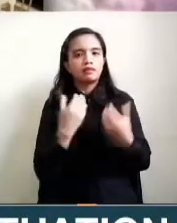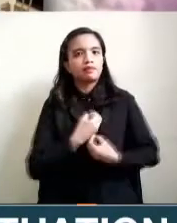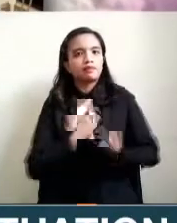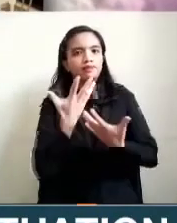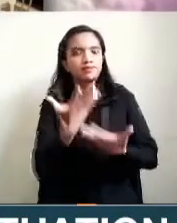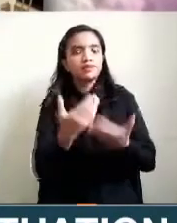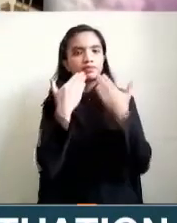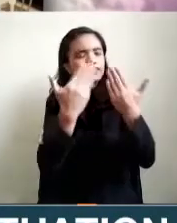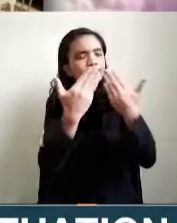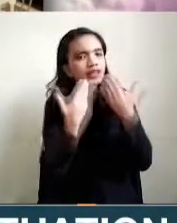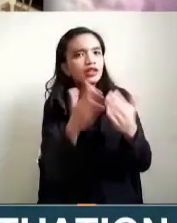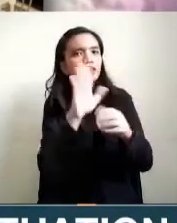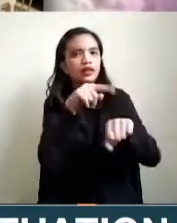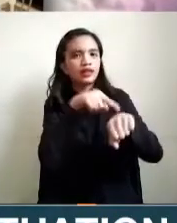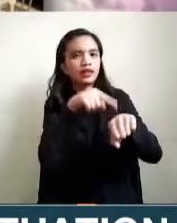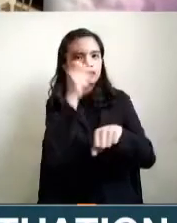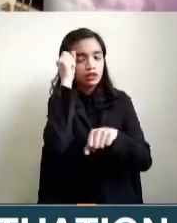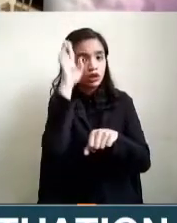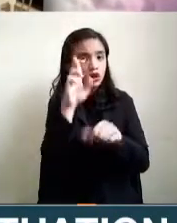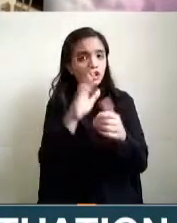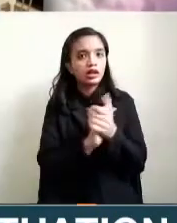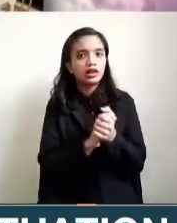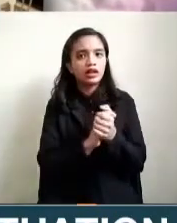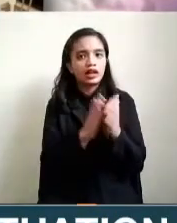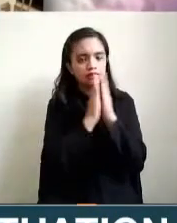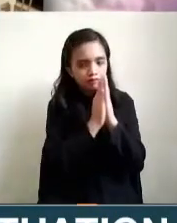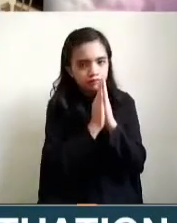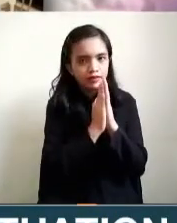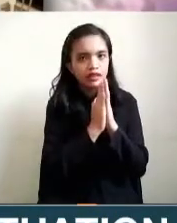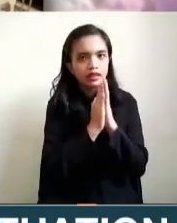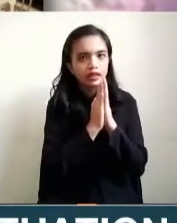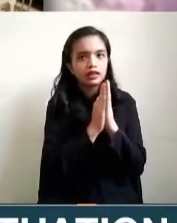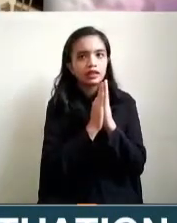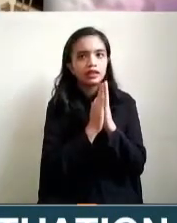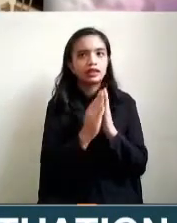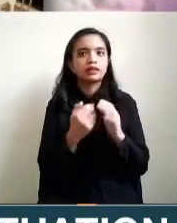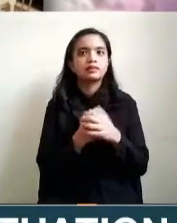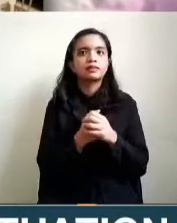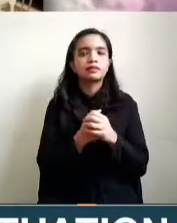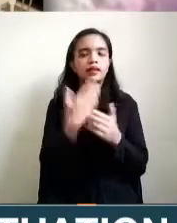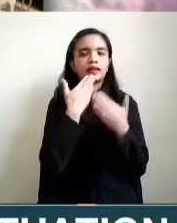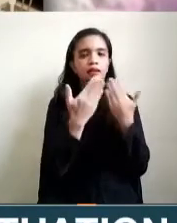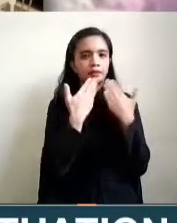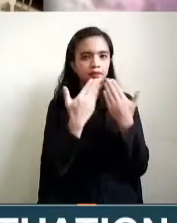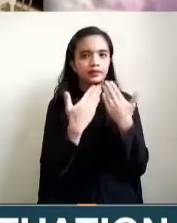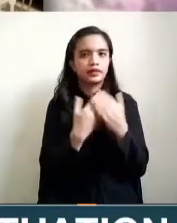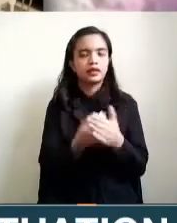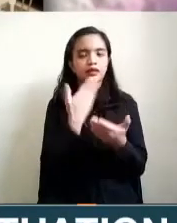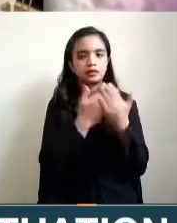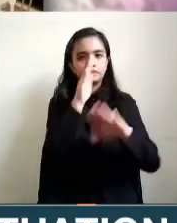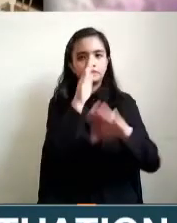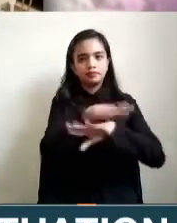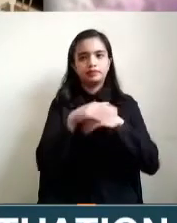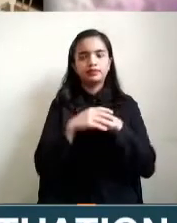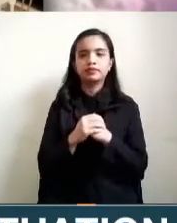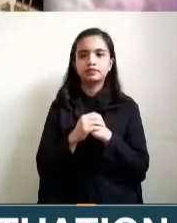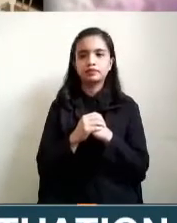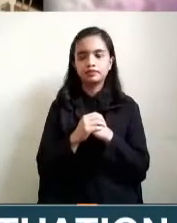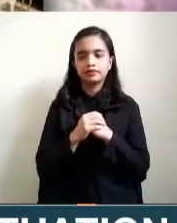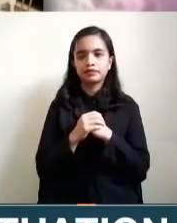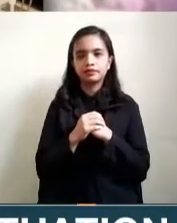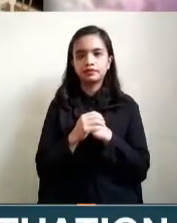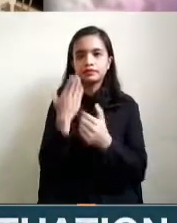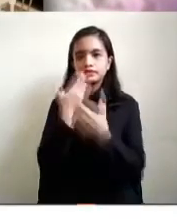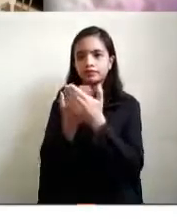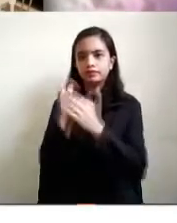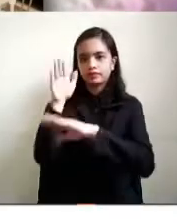so much for your time, sir, and sending you prayers of safety from the Philippines. Thank you and good afternoon. Well, good